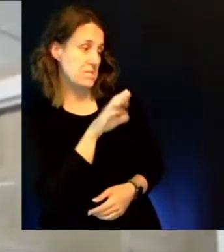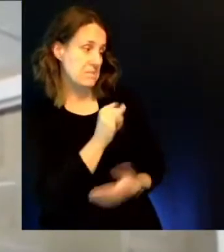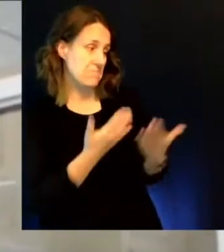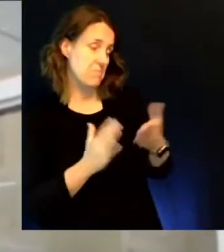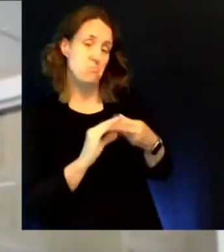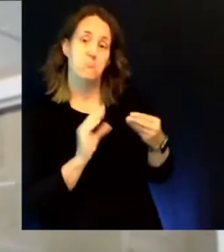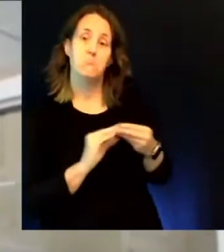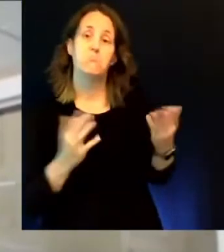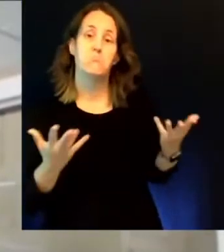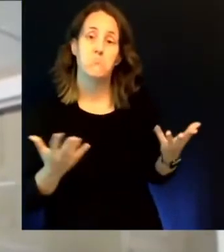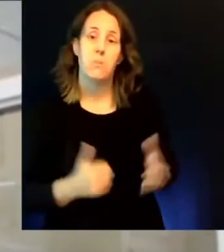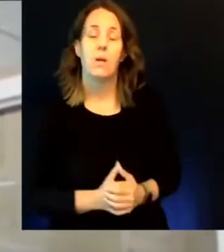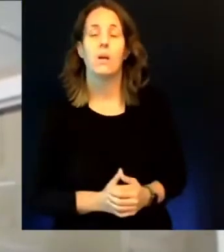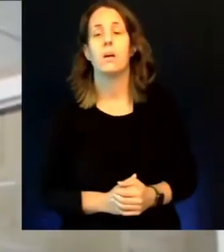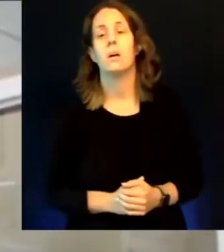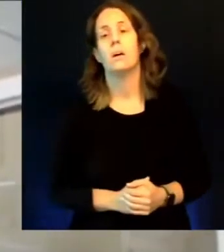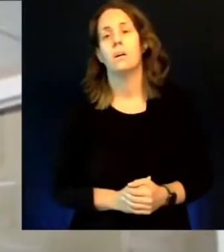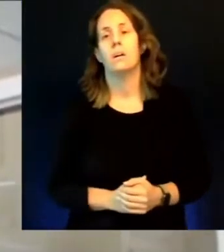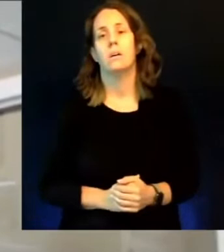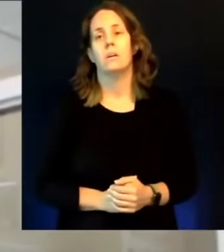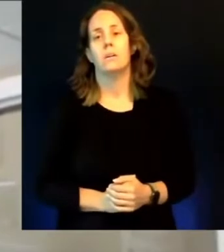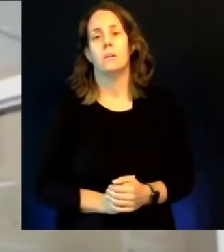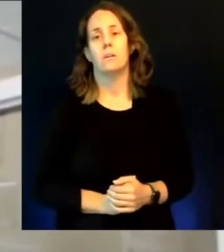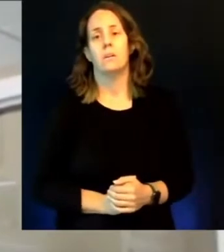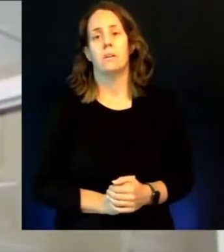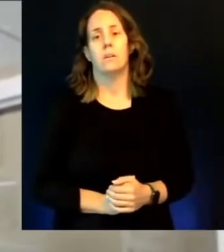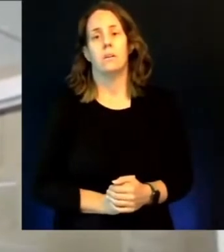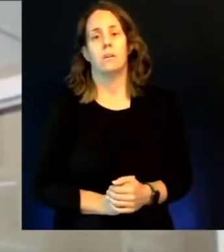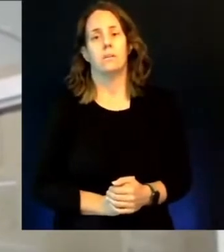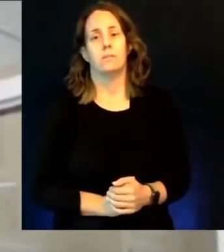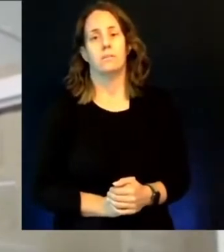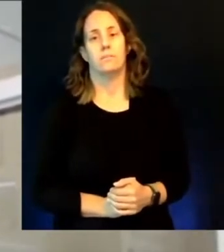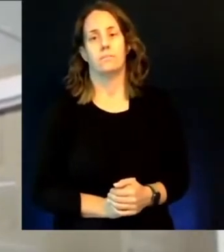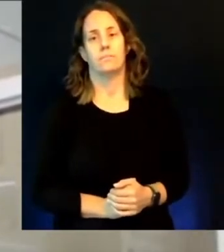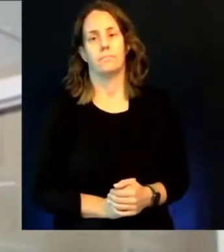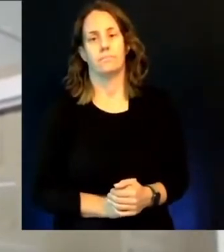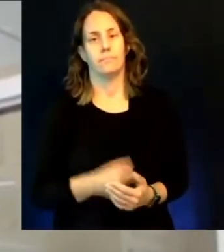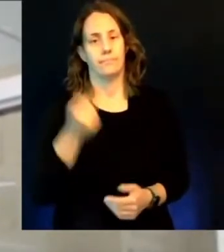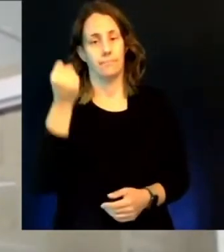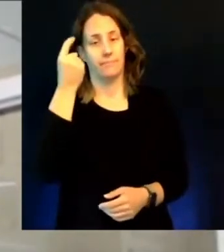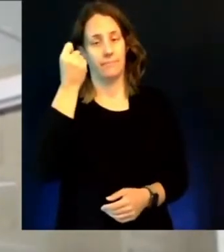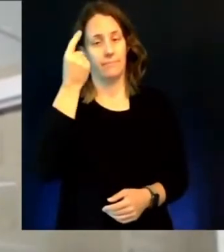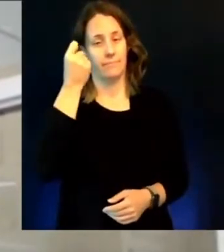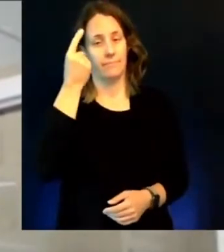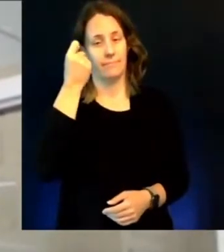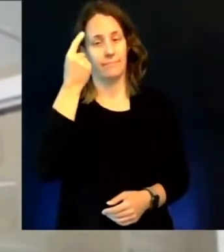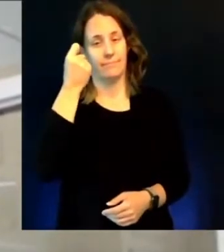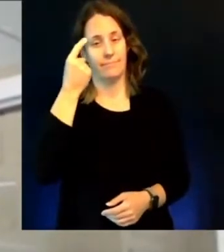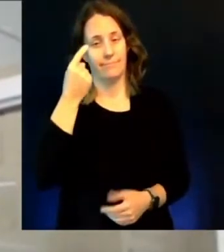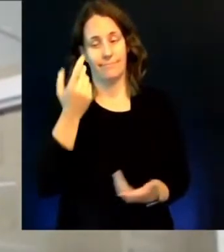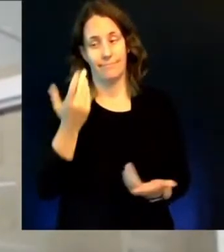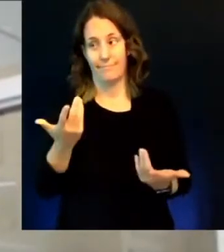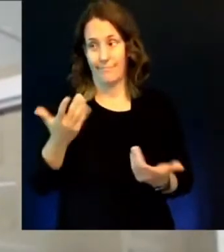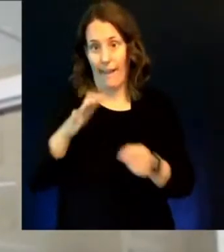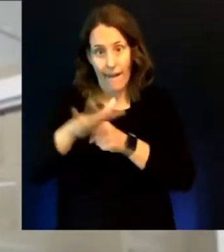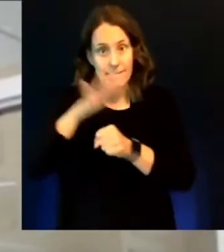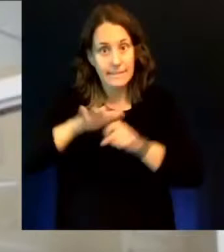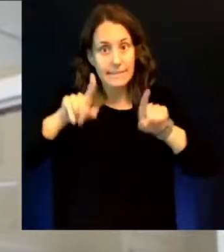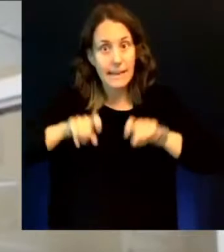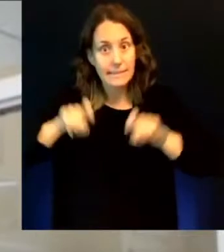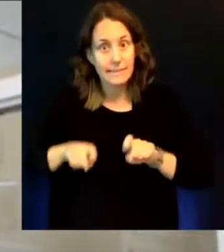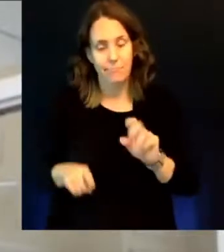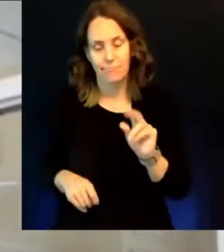that we tend to undertest them. That's been really the most, I would say, devastating aspect of this